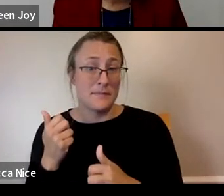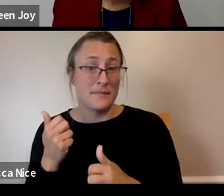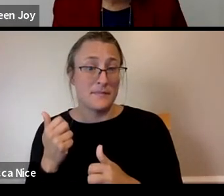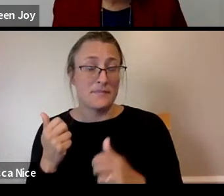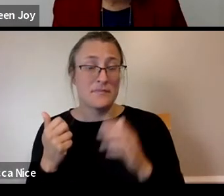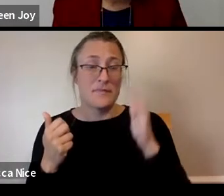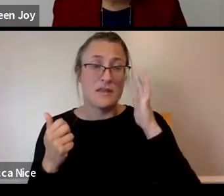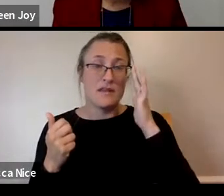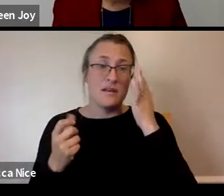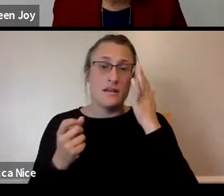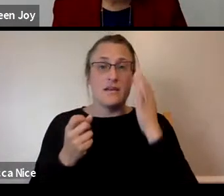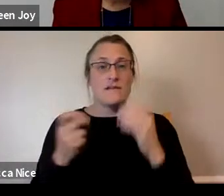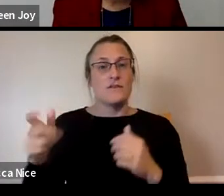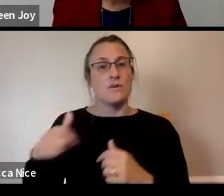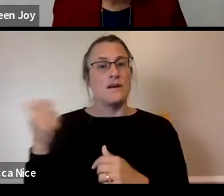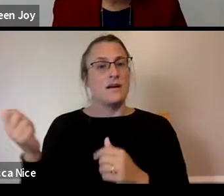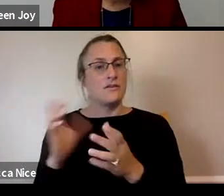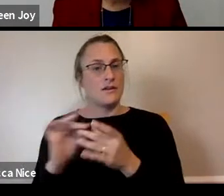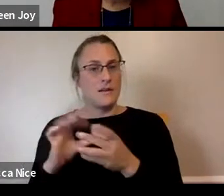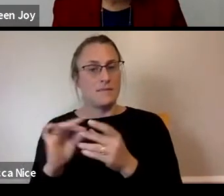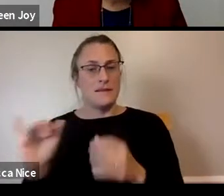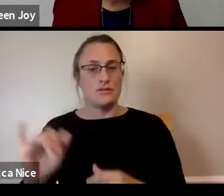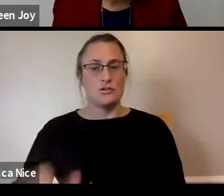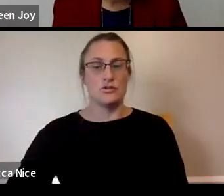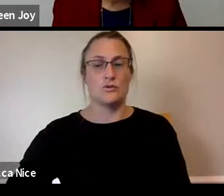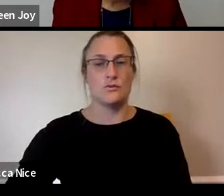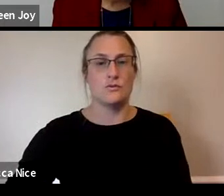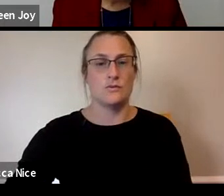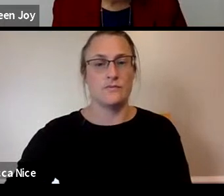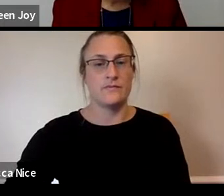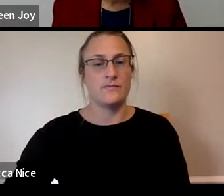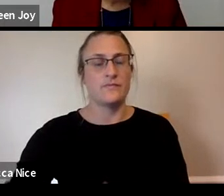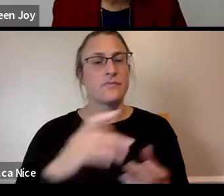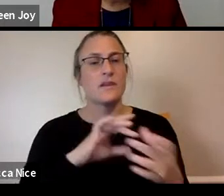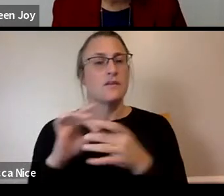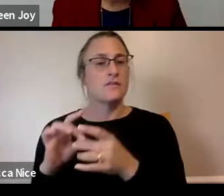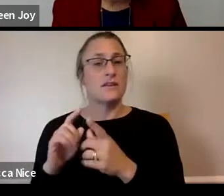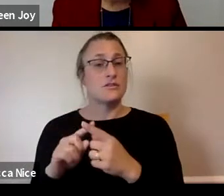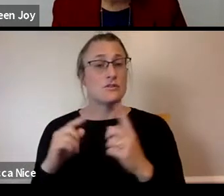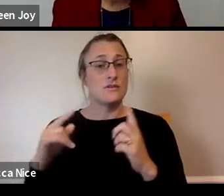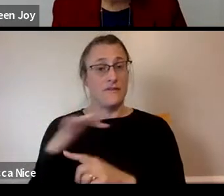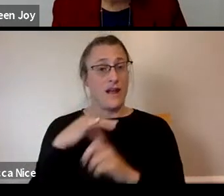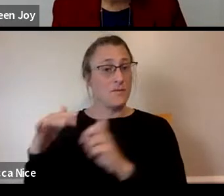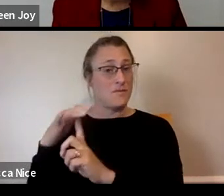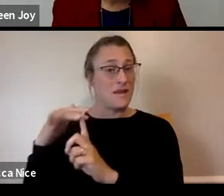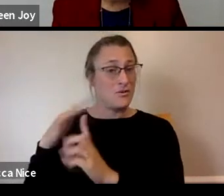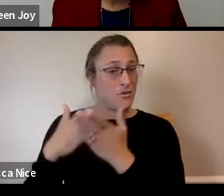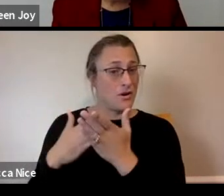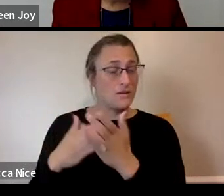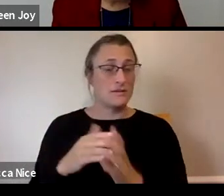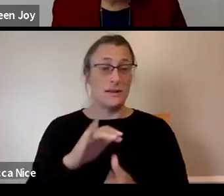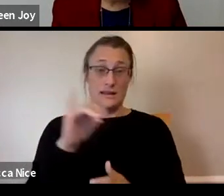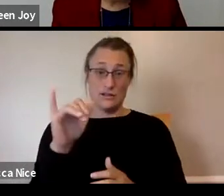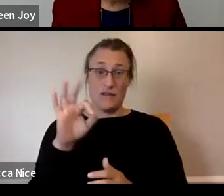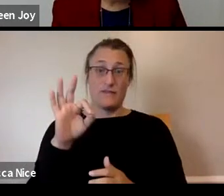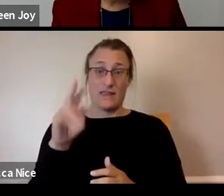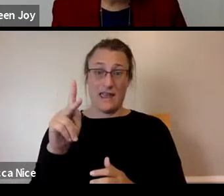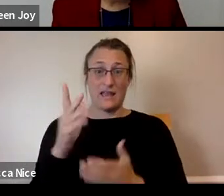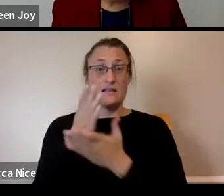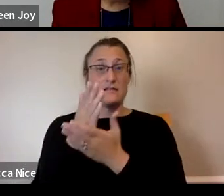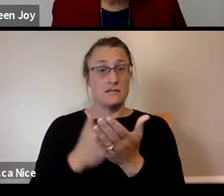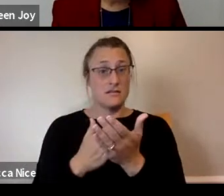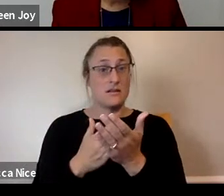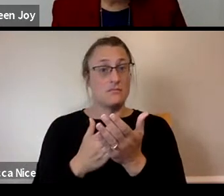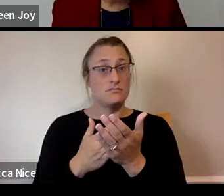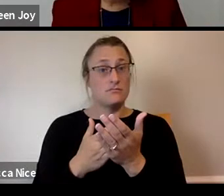Just a couple other things. As far as the environmental, some of the JFK Air Train was built over marshland